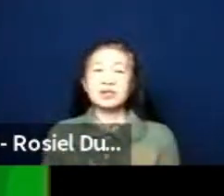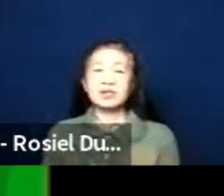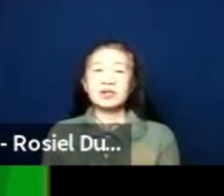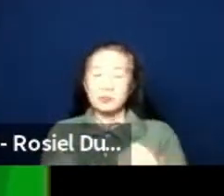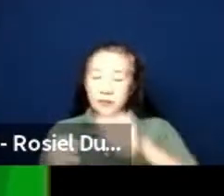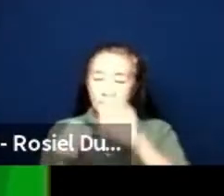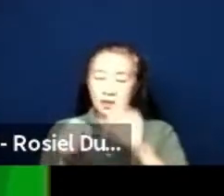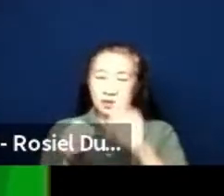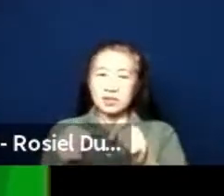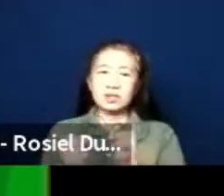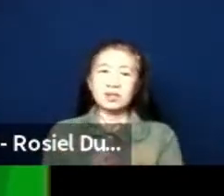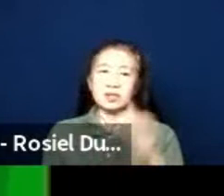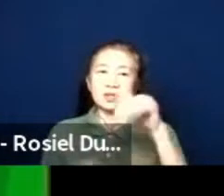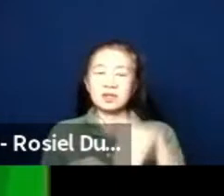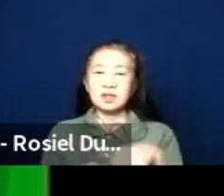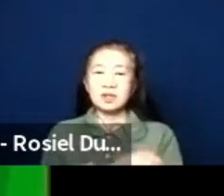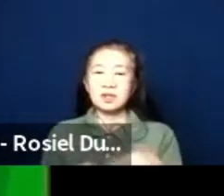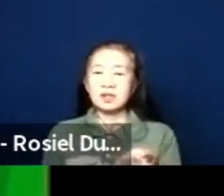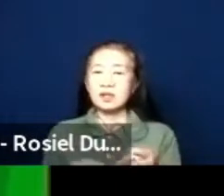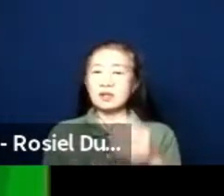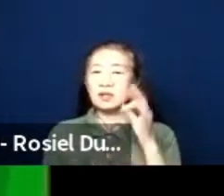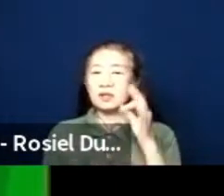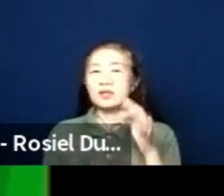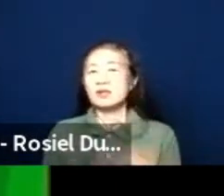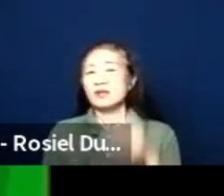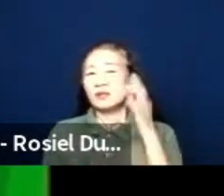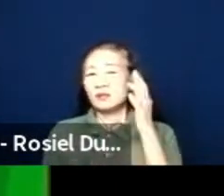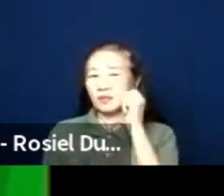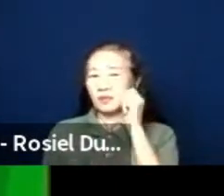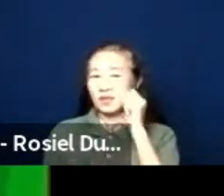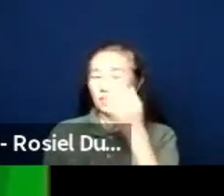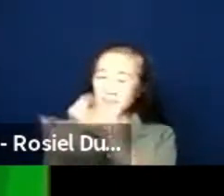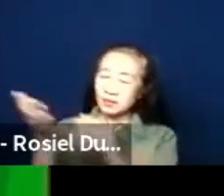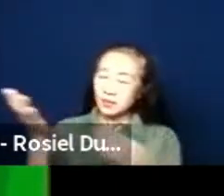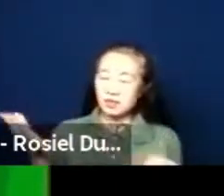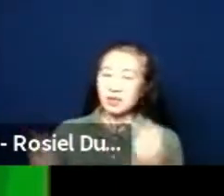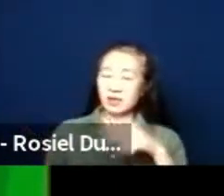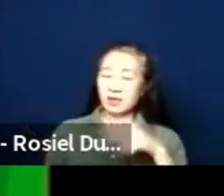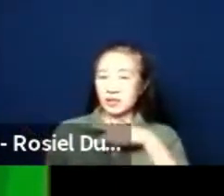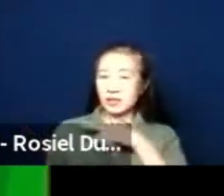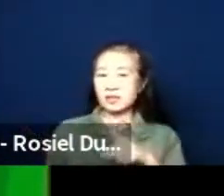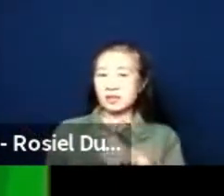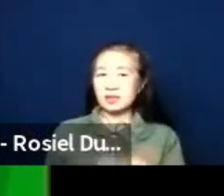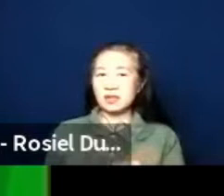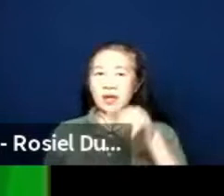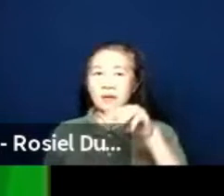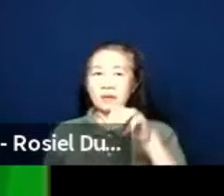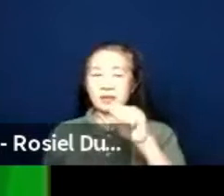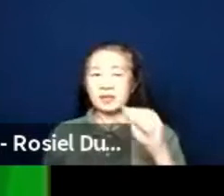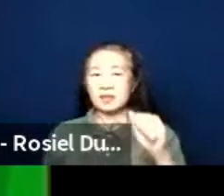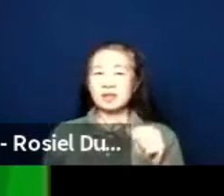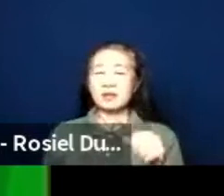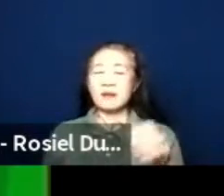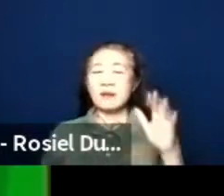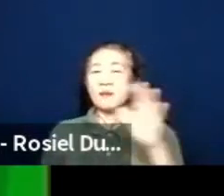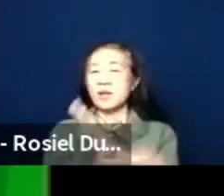Matches in a waterproof container. Feminine supplies and personal hygienes. Mess kits, paper cups or